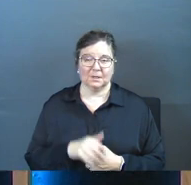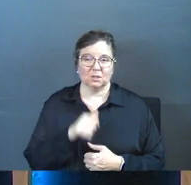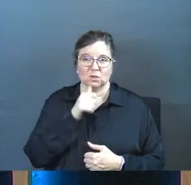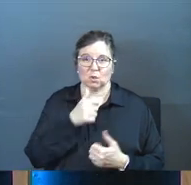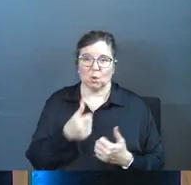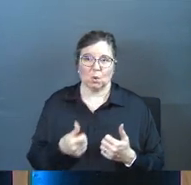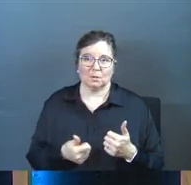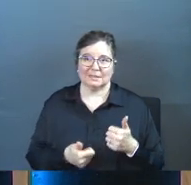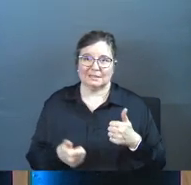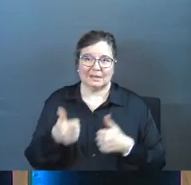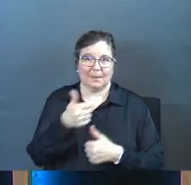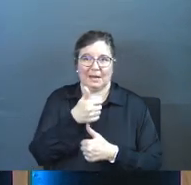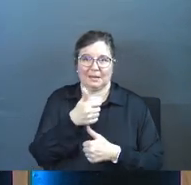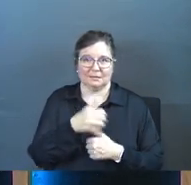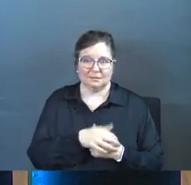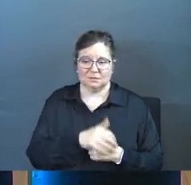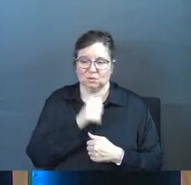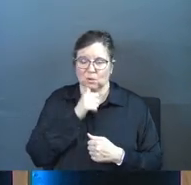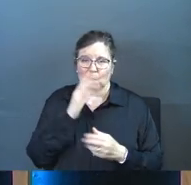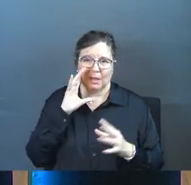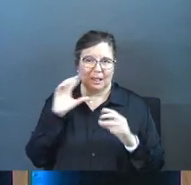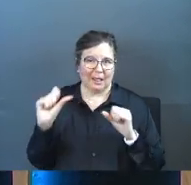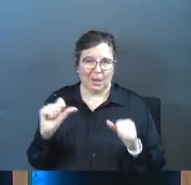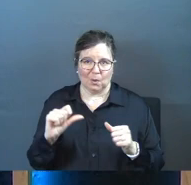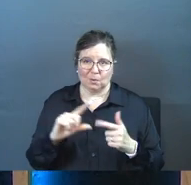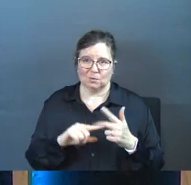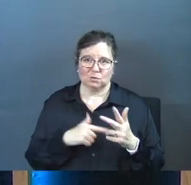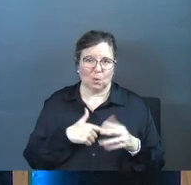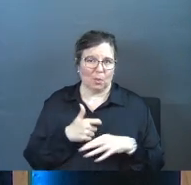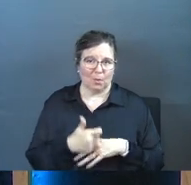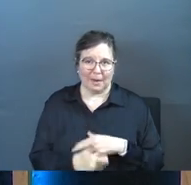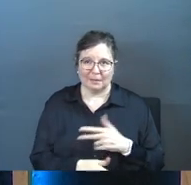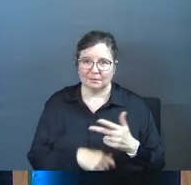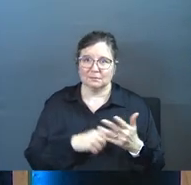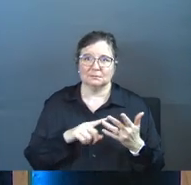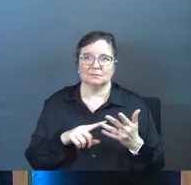Don't dominate, though. Don't get loud. Don't threaten.